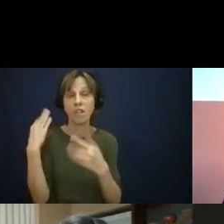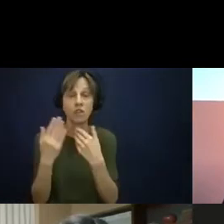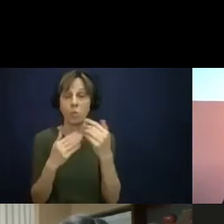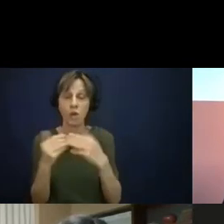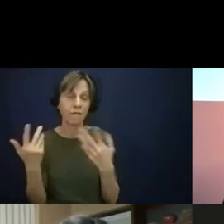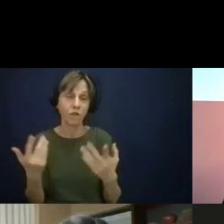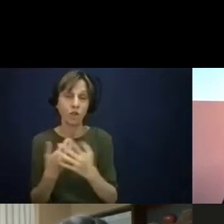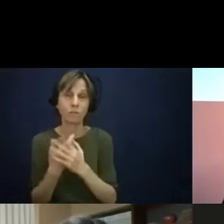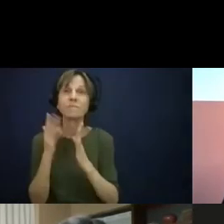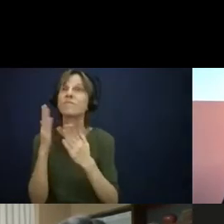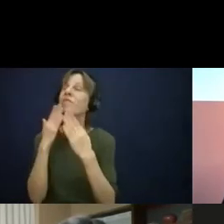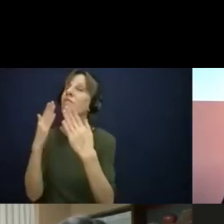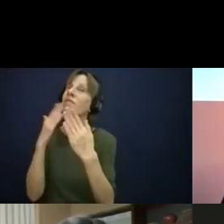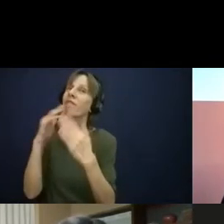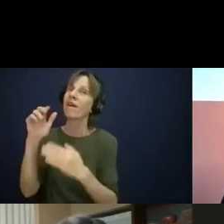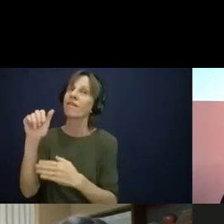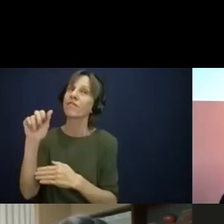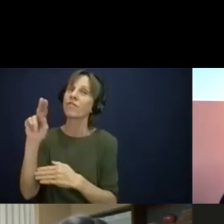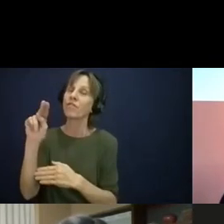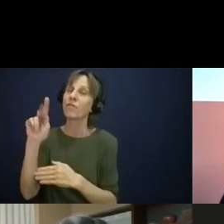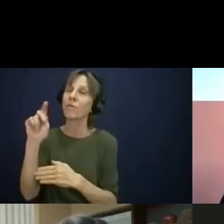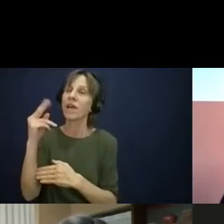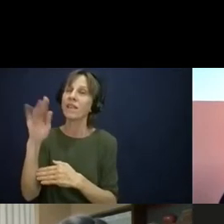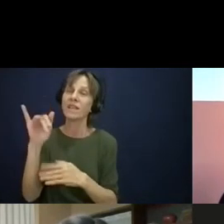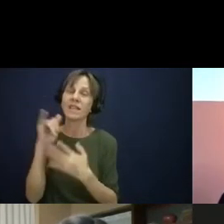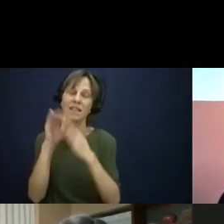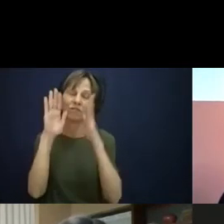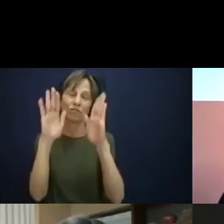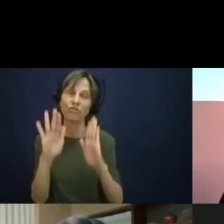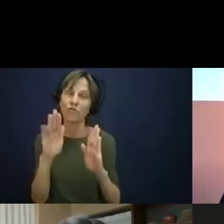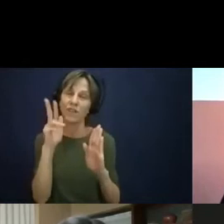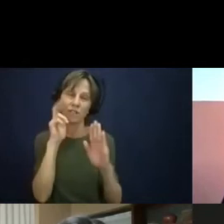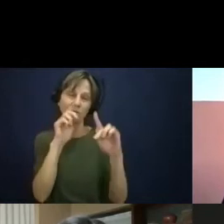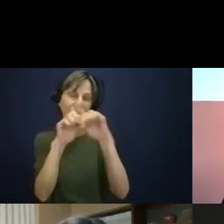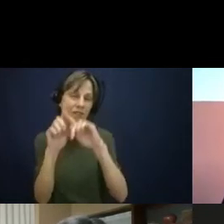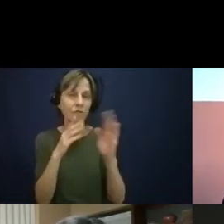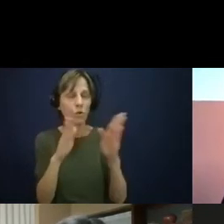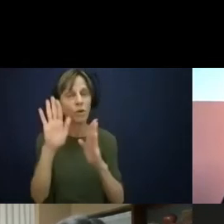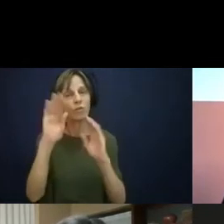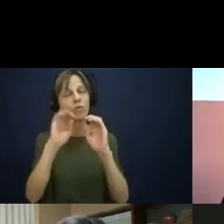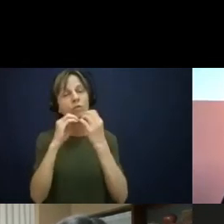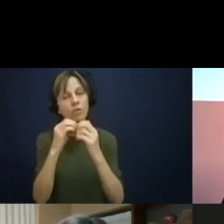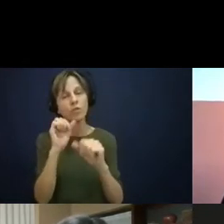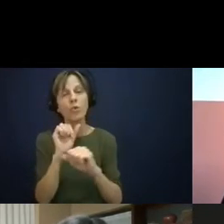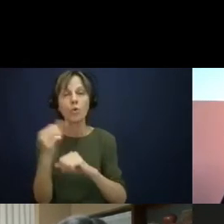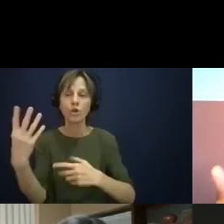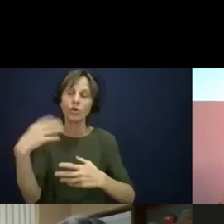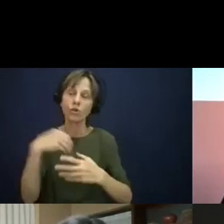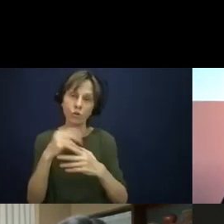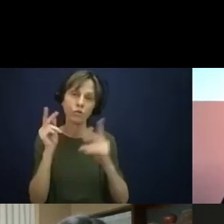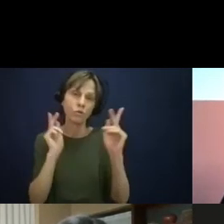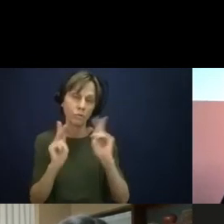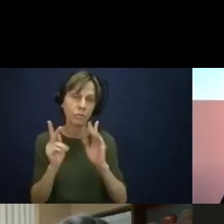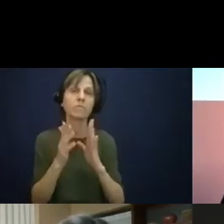Thank you, Anthony. That's great to hear all the different ways in which your organization is working to include people who've themselves been served by the